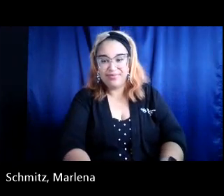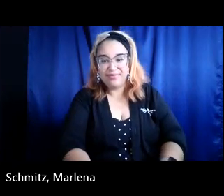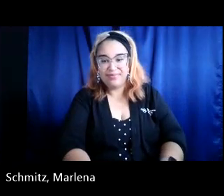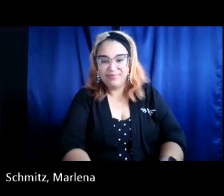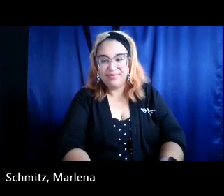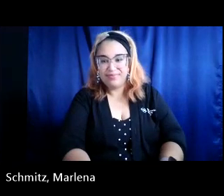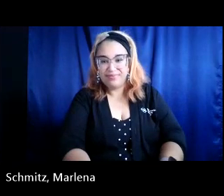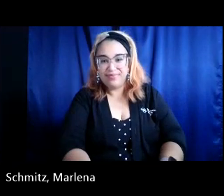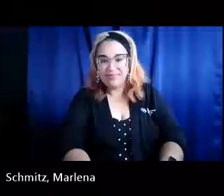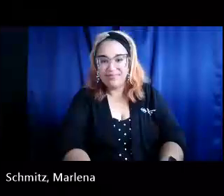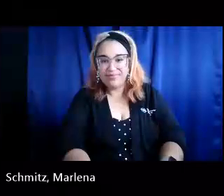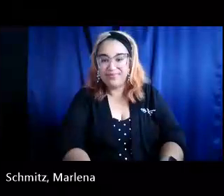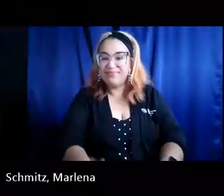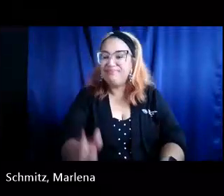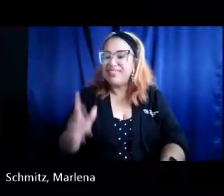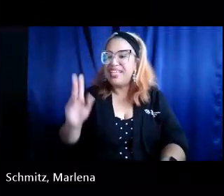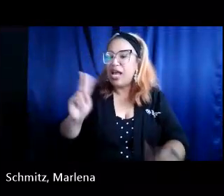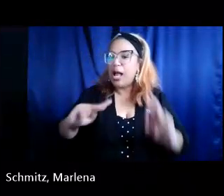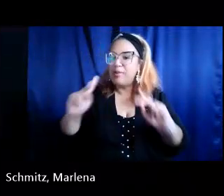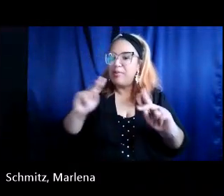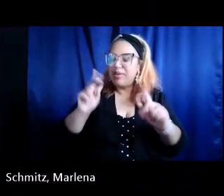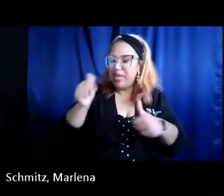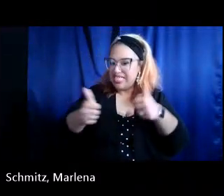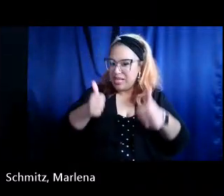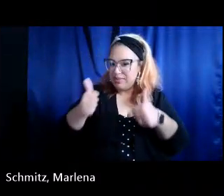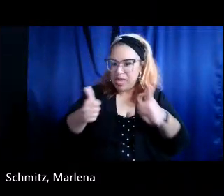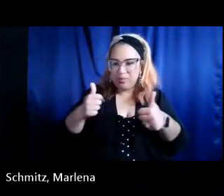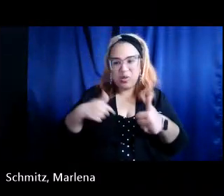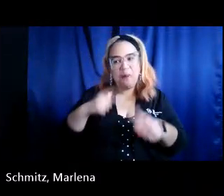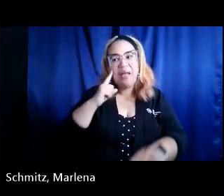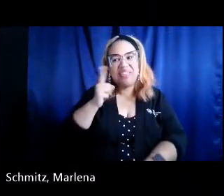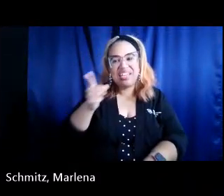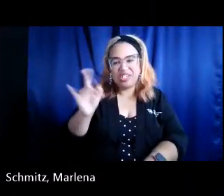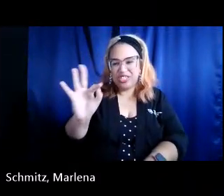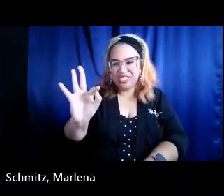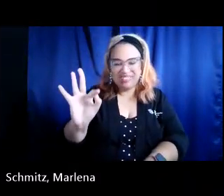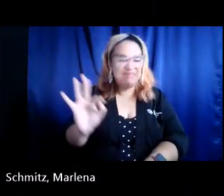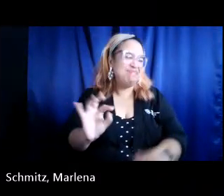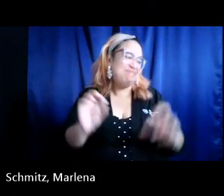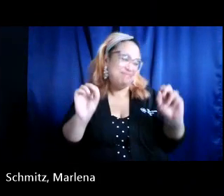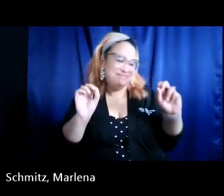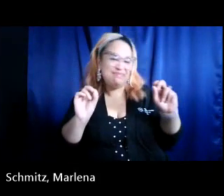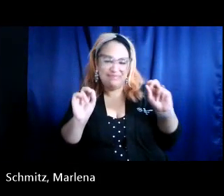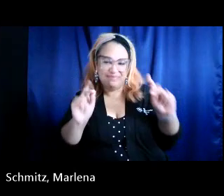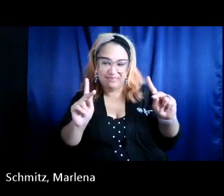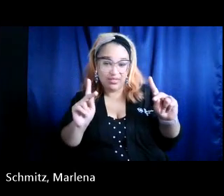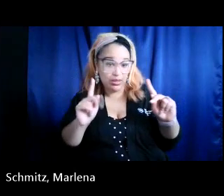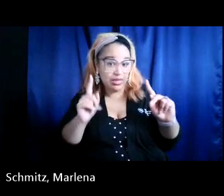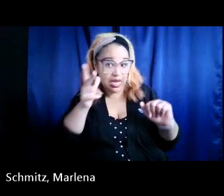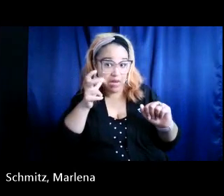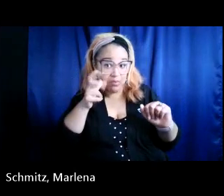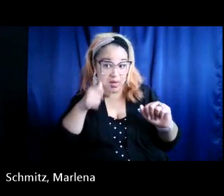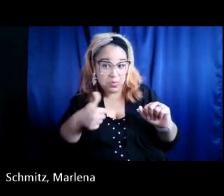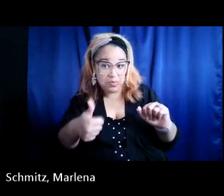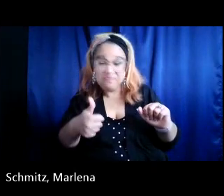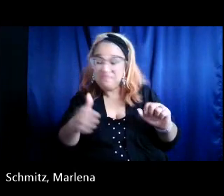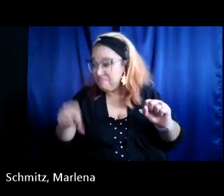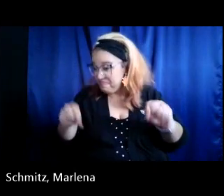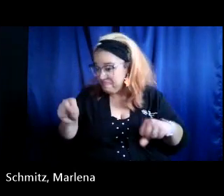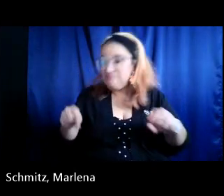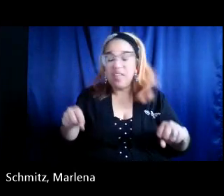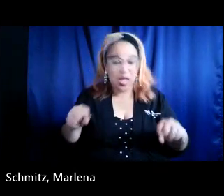All right, we've got some thumbs up, Alaina, so I think you're okay. Okay, you can hear me okay? Yeah. Yes. Okay,